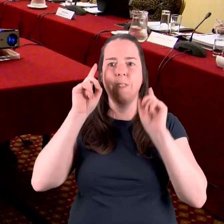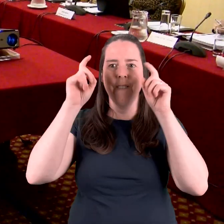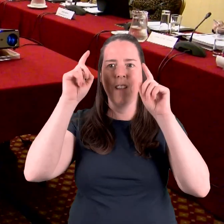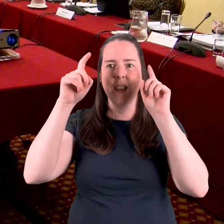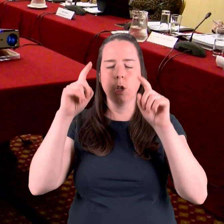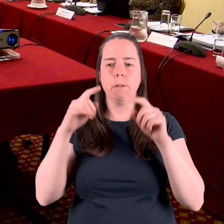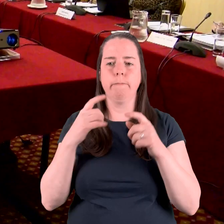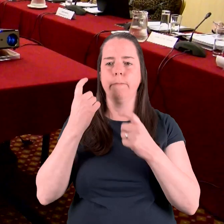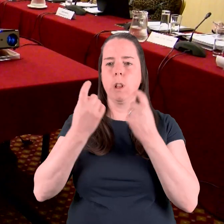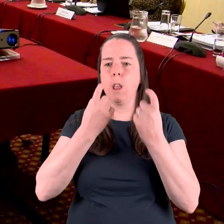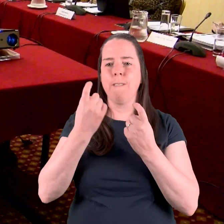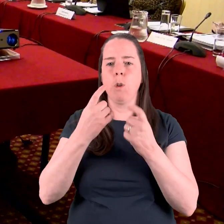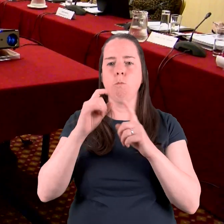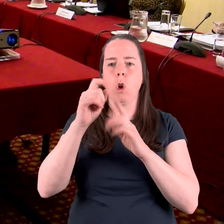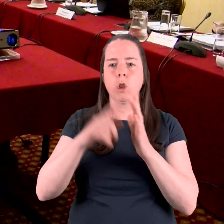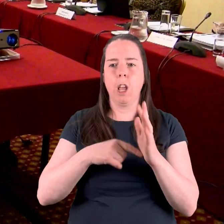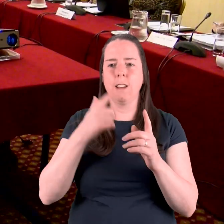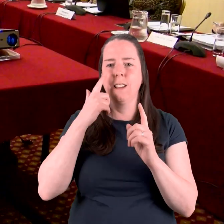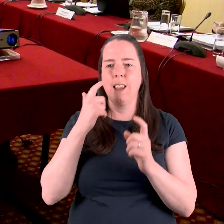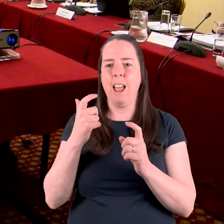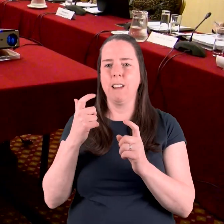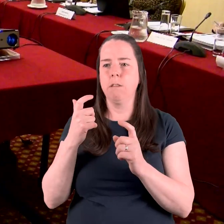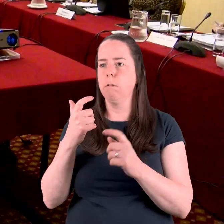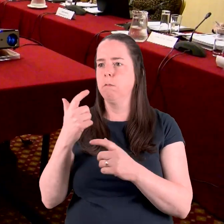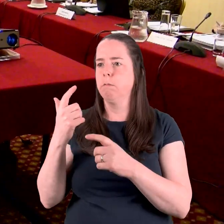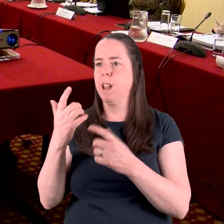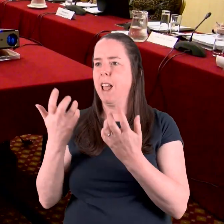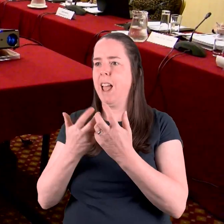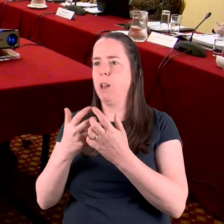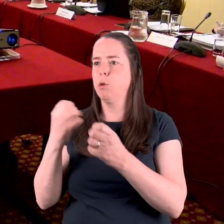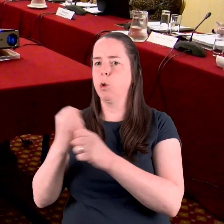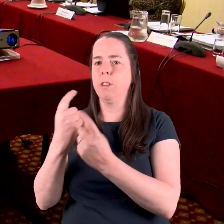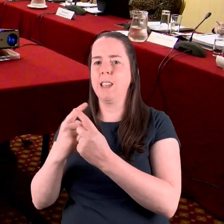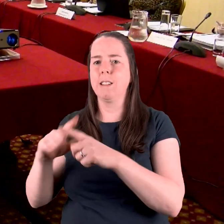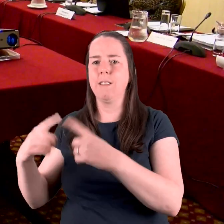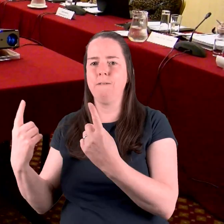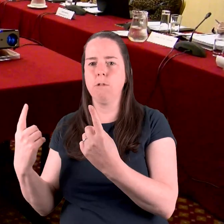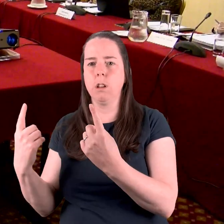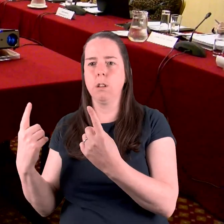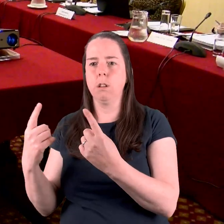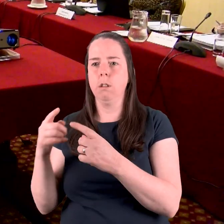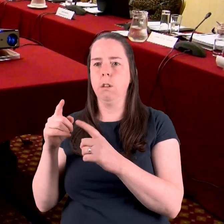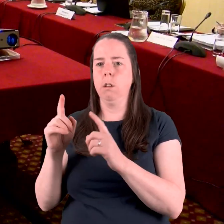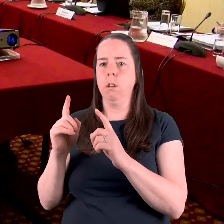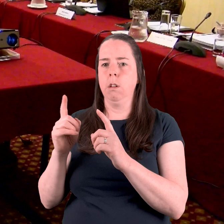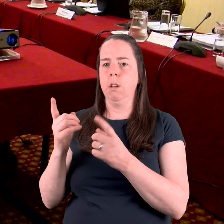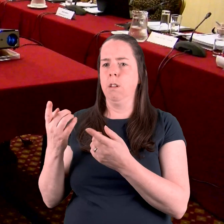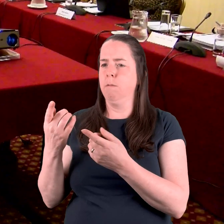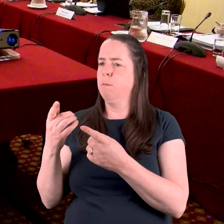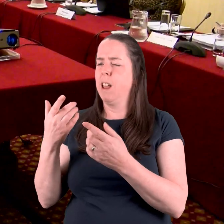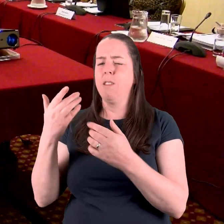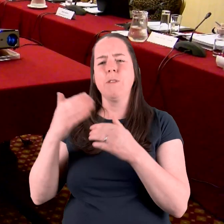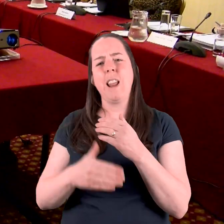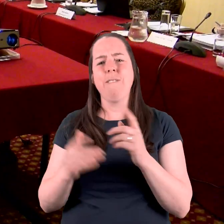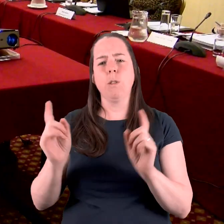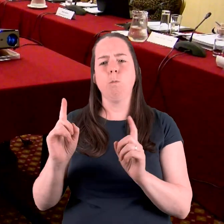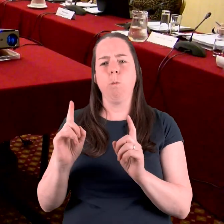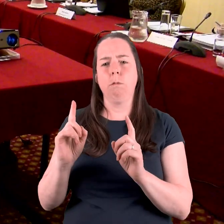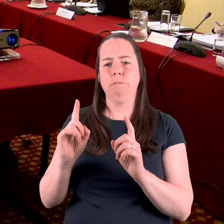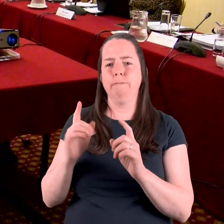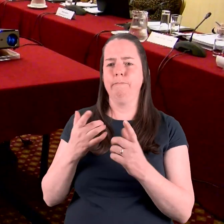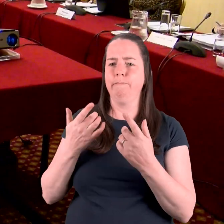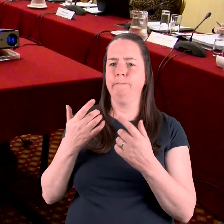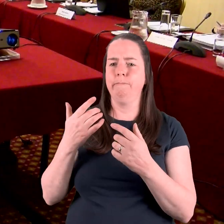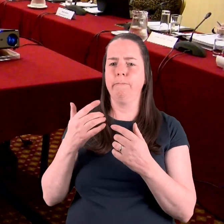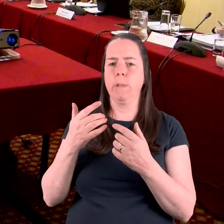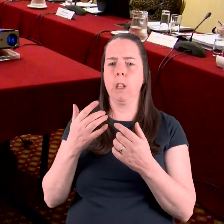looking for projects which perhaps are about systems change, do things differently. The problem with these sorts of funds, though, is that we